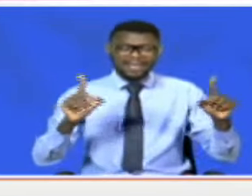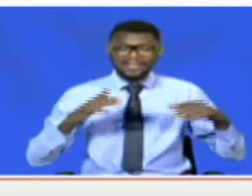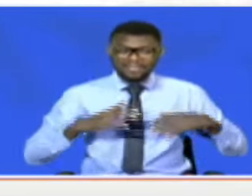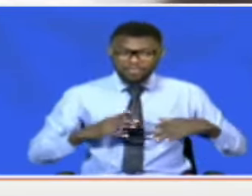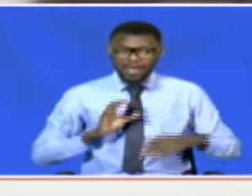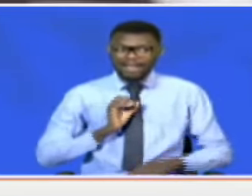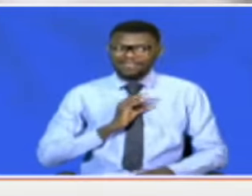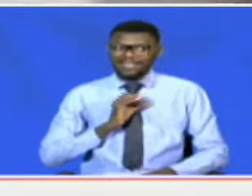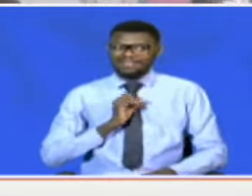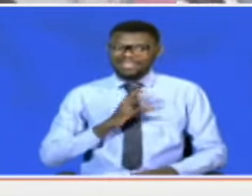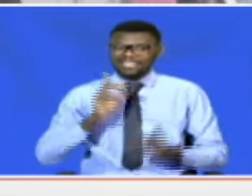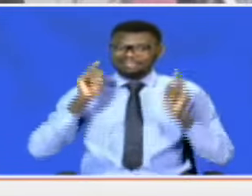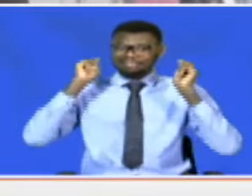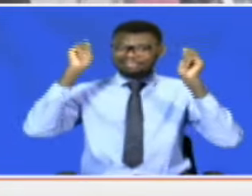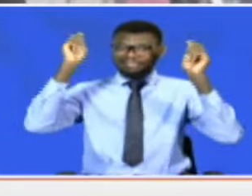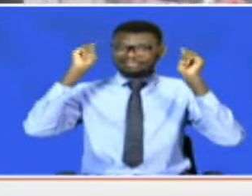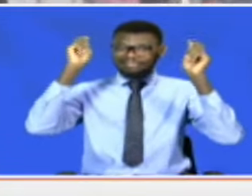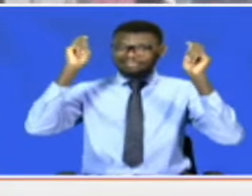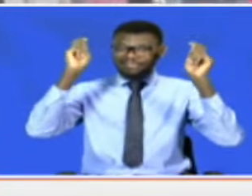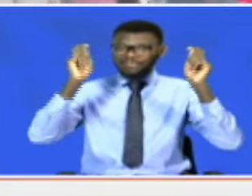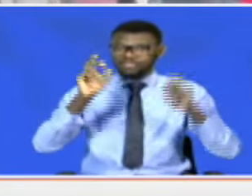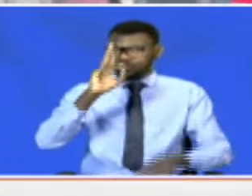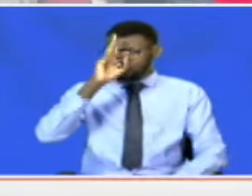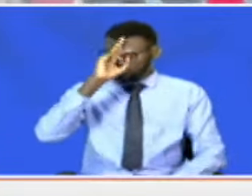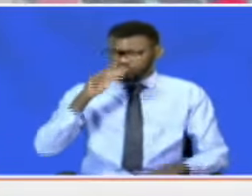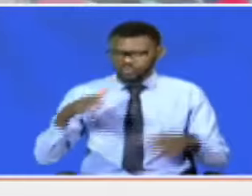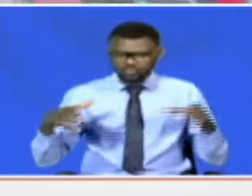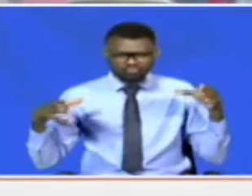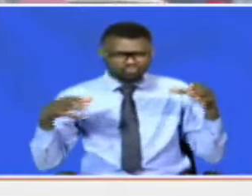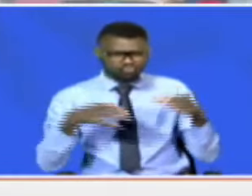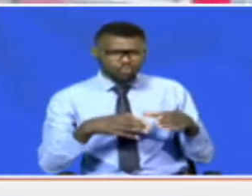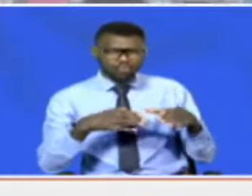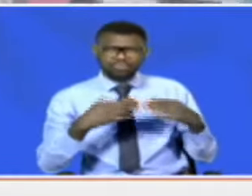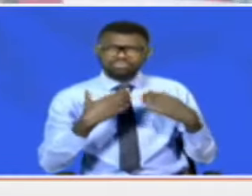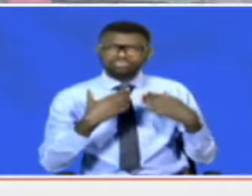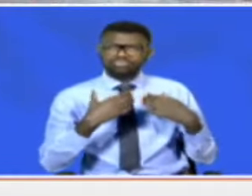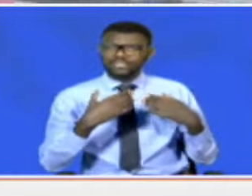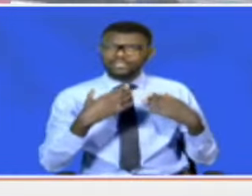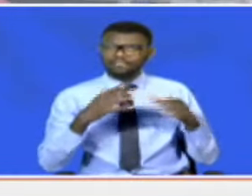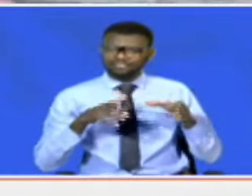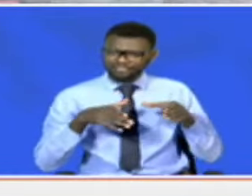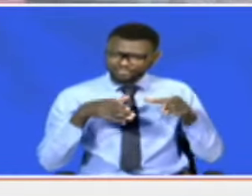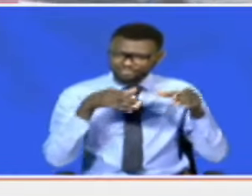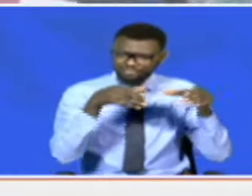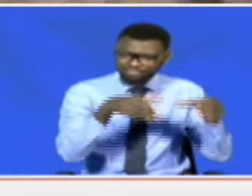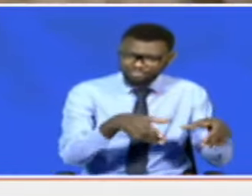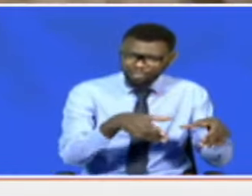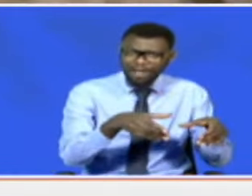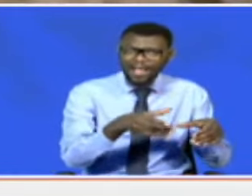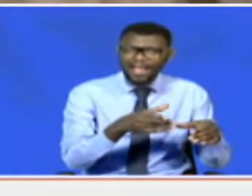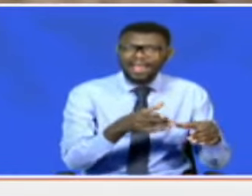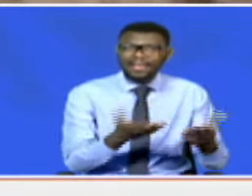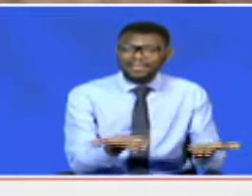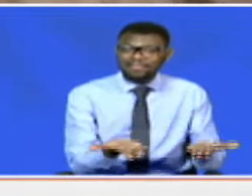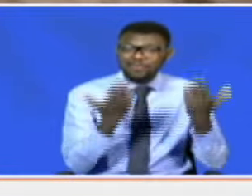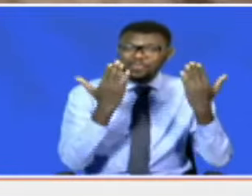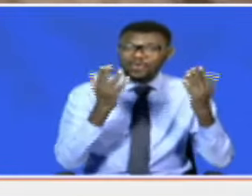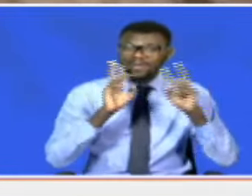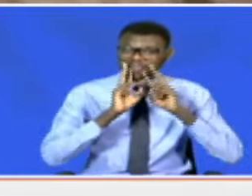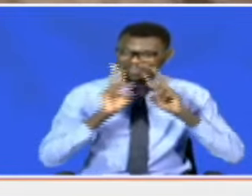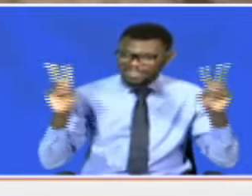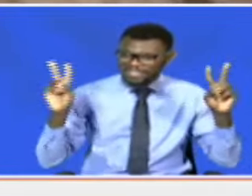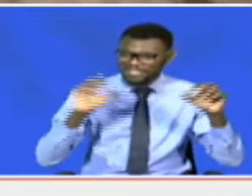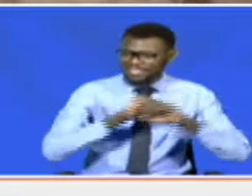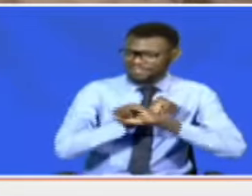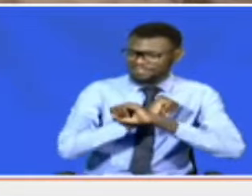nane protests. A heavy contingent of police was deployed to ensure peace and security in the town. Demonstrations of